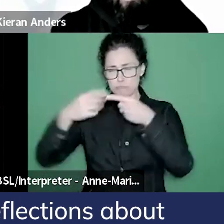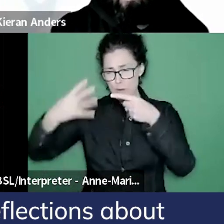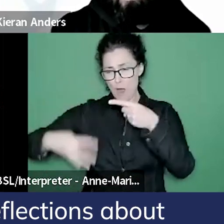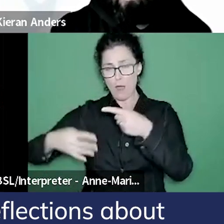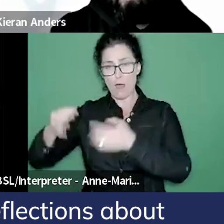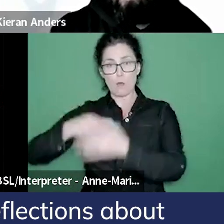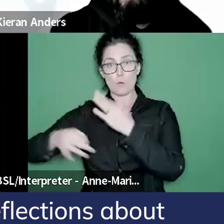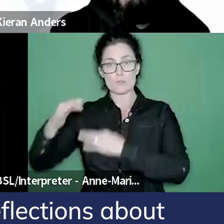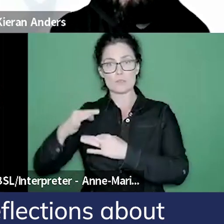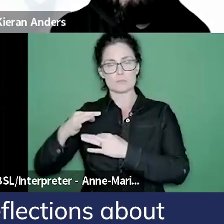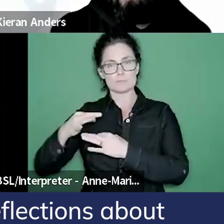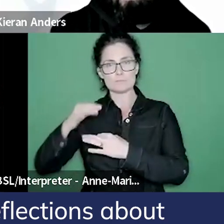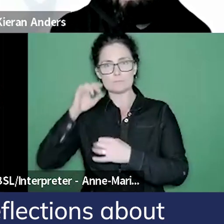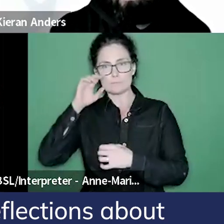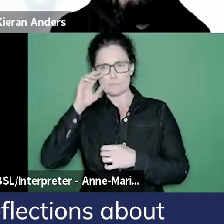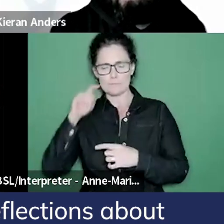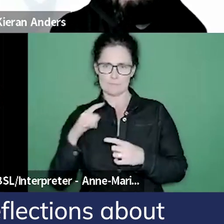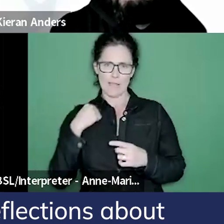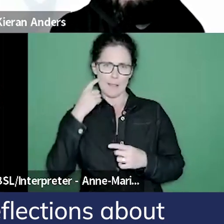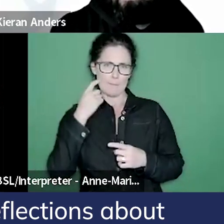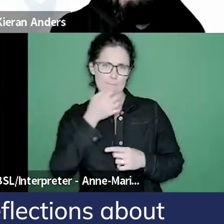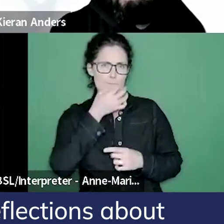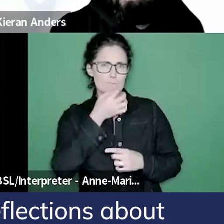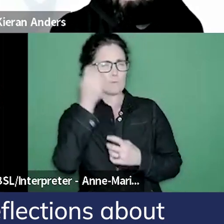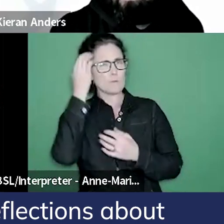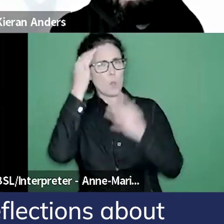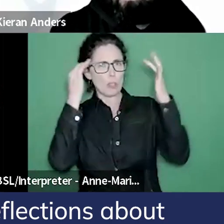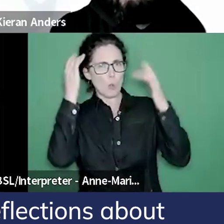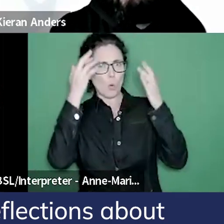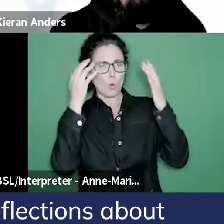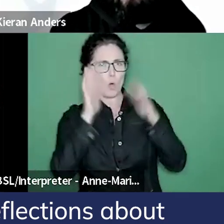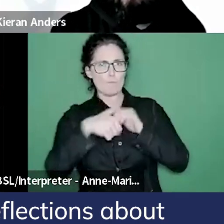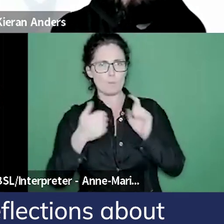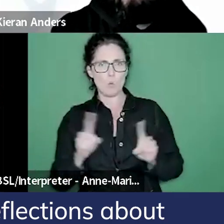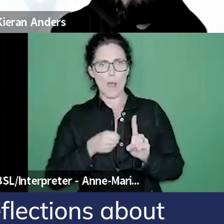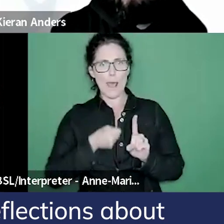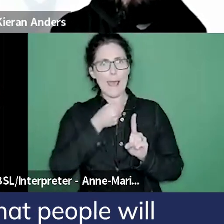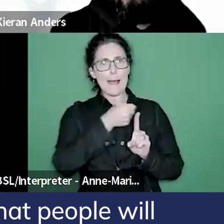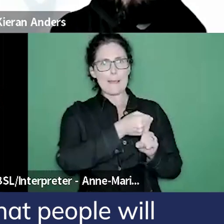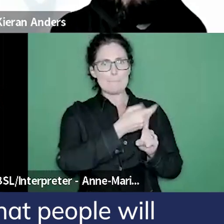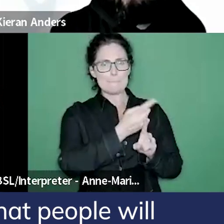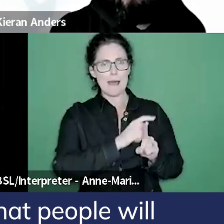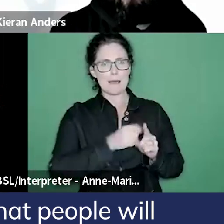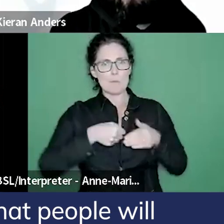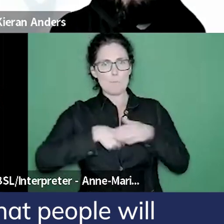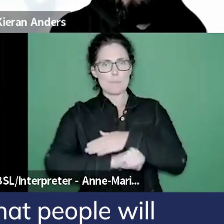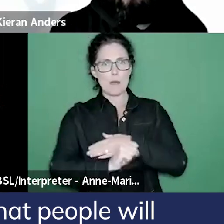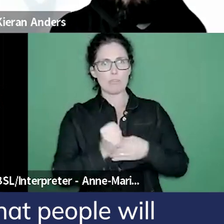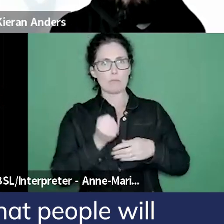there's a few reflections about the impact of birth trauma on babies, and I suppose that's